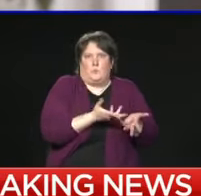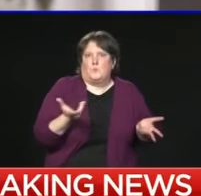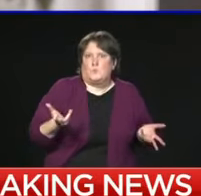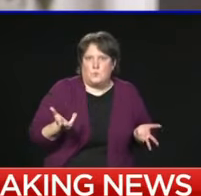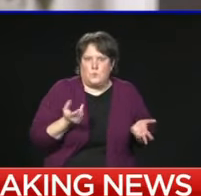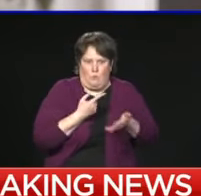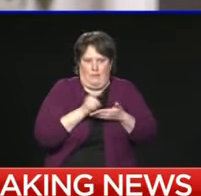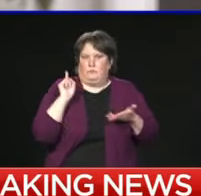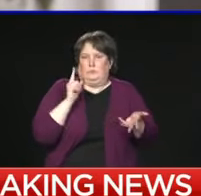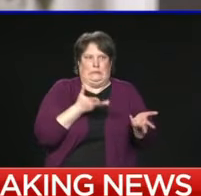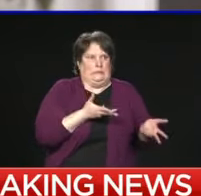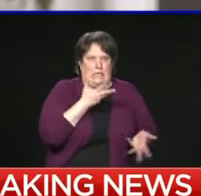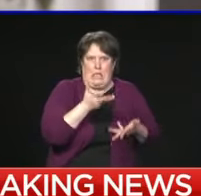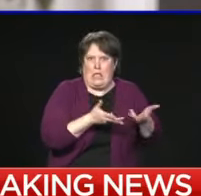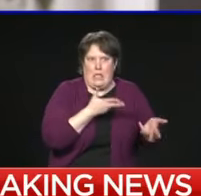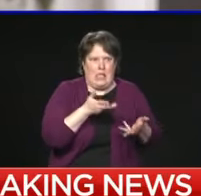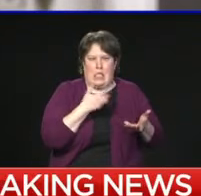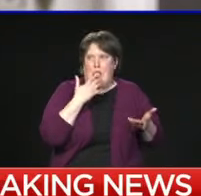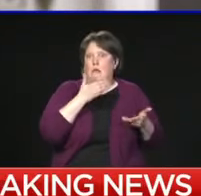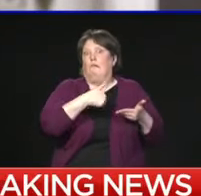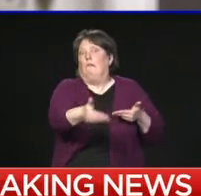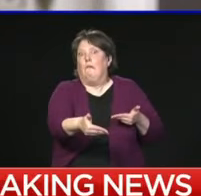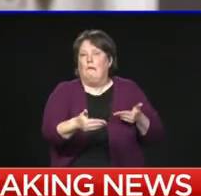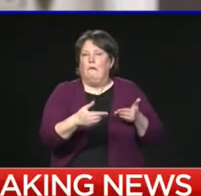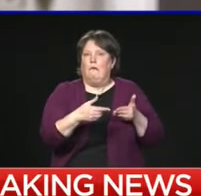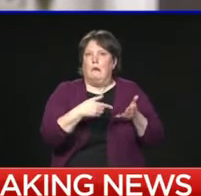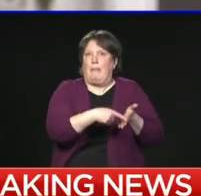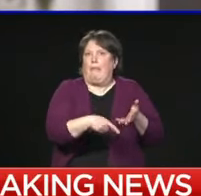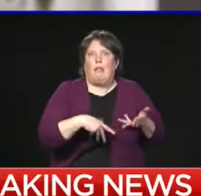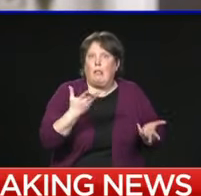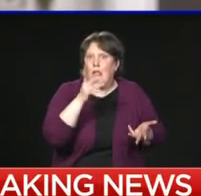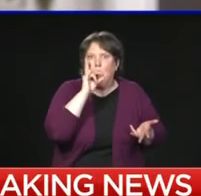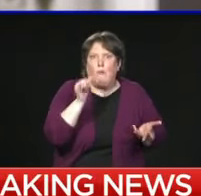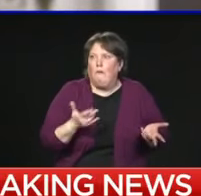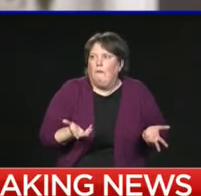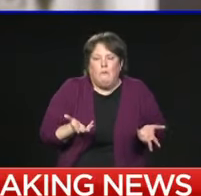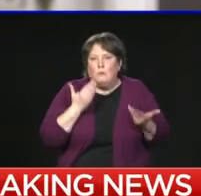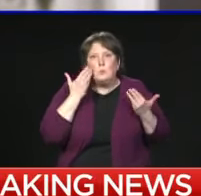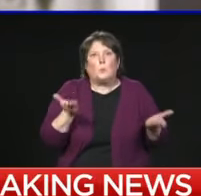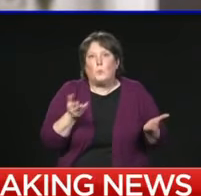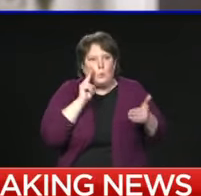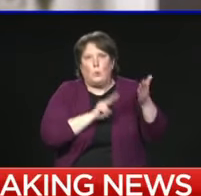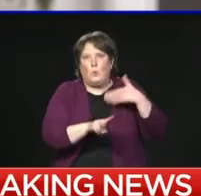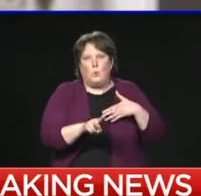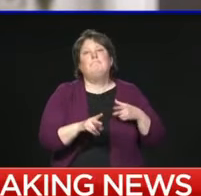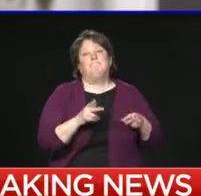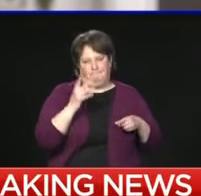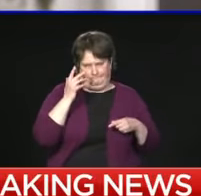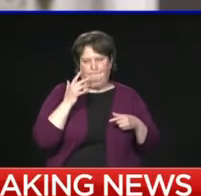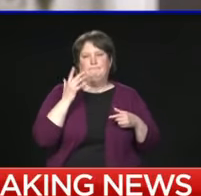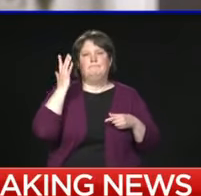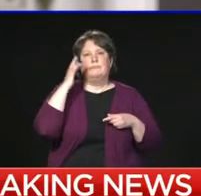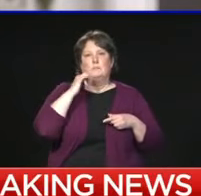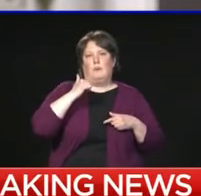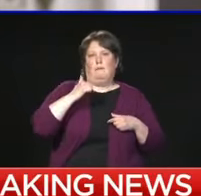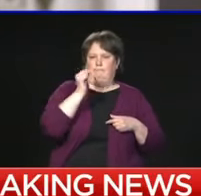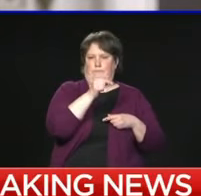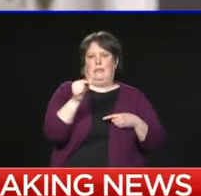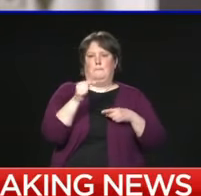last week, are starting to come in now, and they don't know where the next one is going to come in or when the next one is come in. That's why the